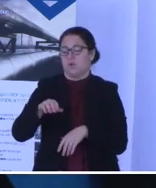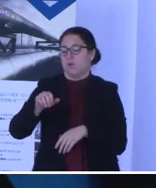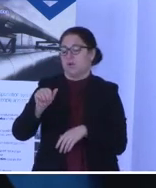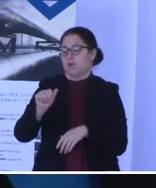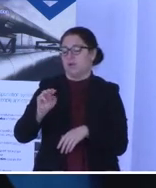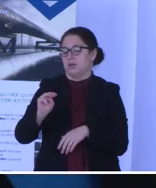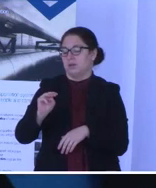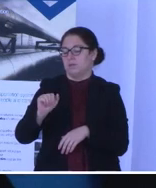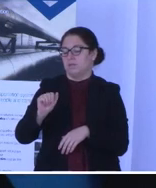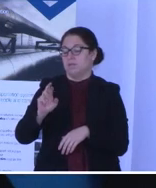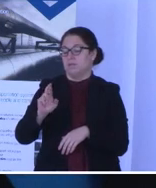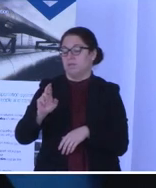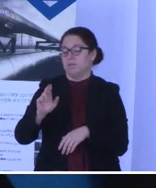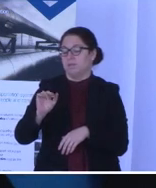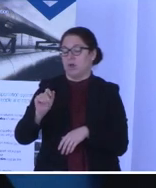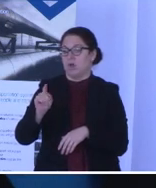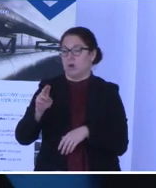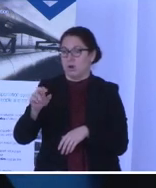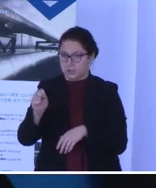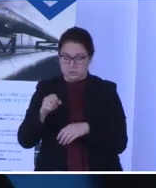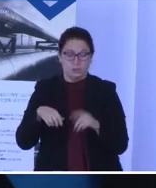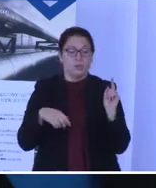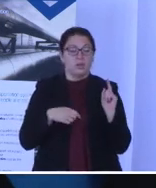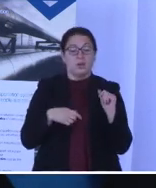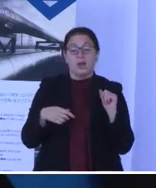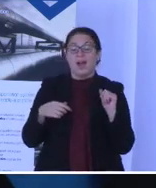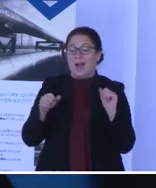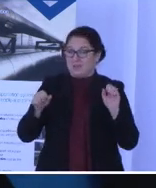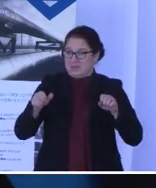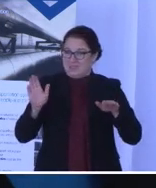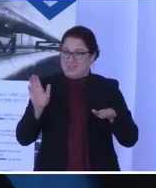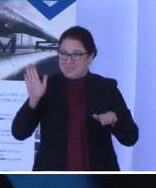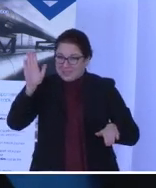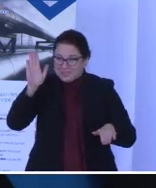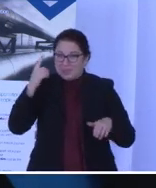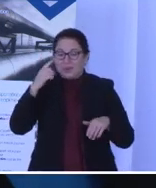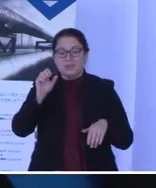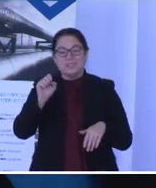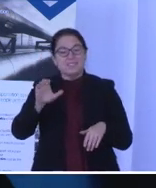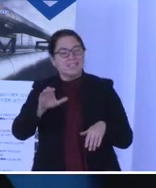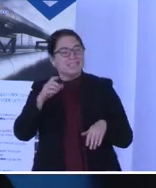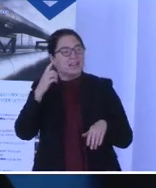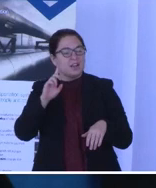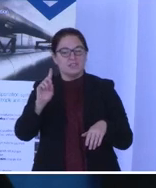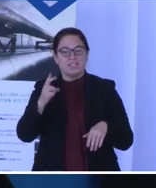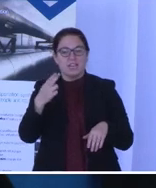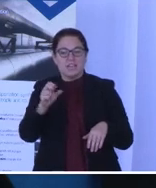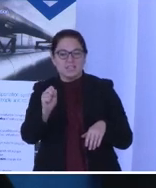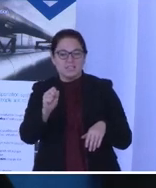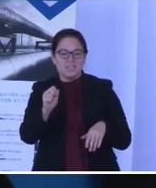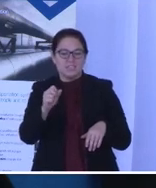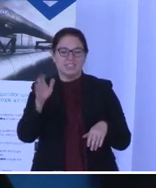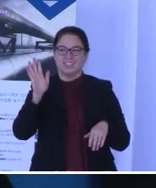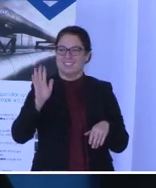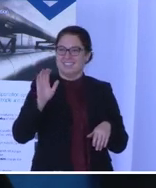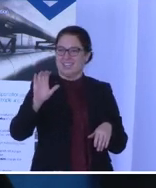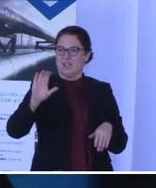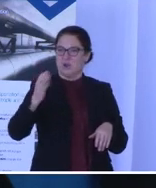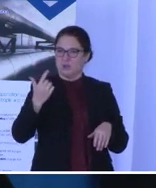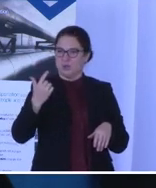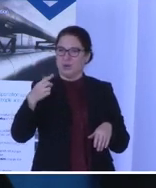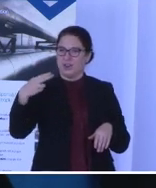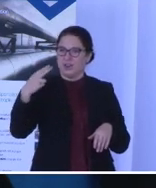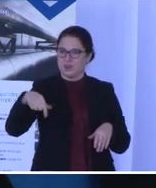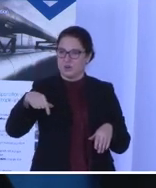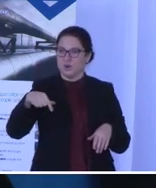the privilege of being the first person to swear him in as our Secretary of Homeland Security at Coast Guard headquarters on